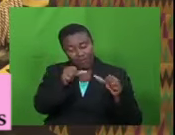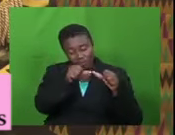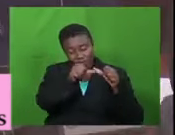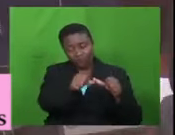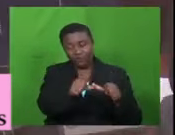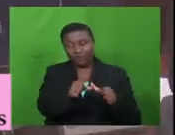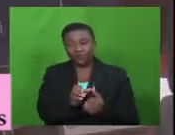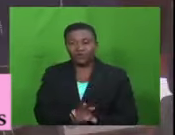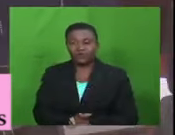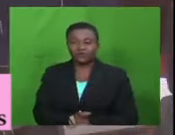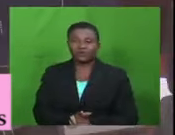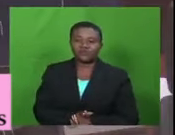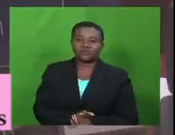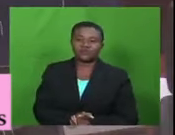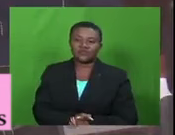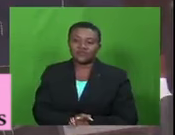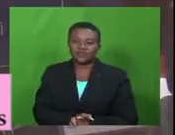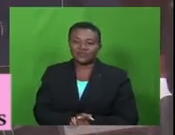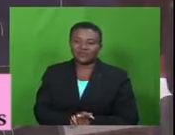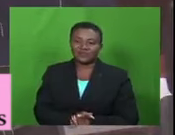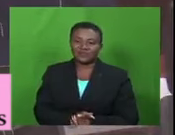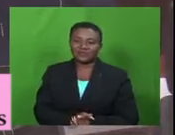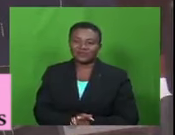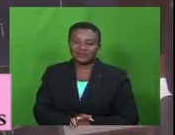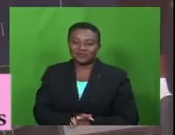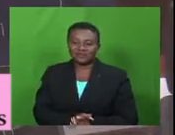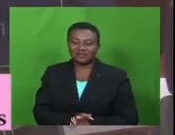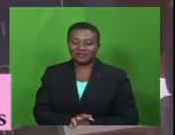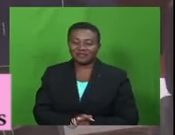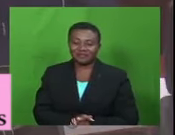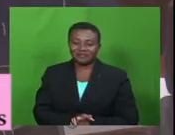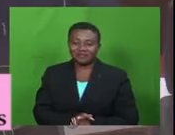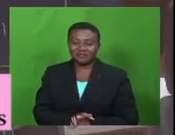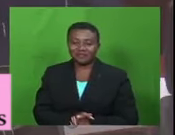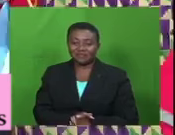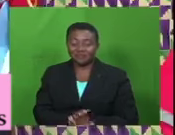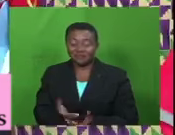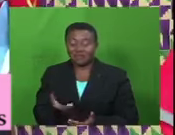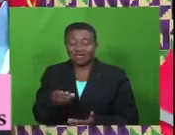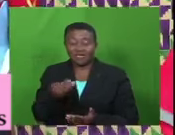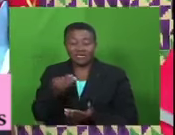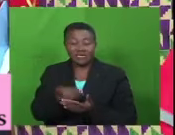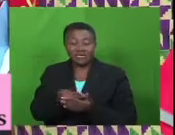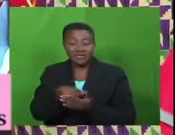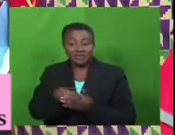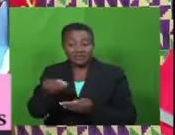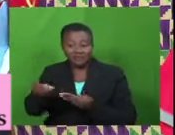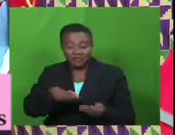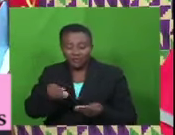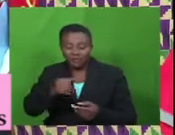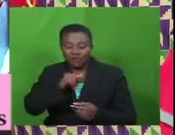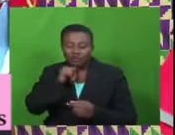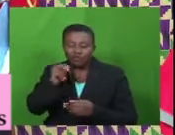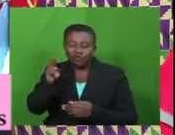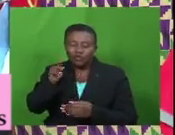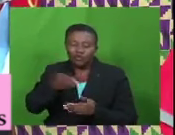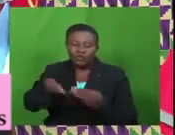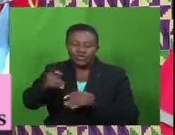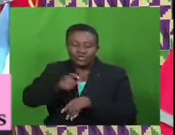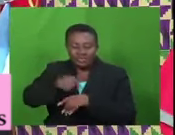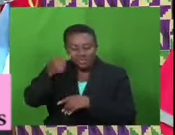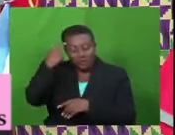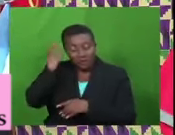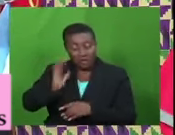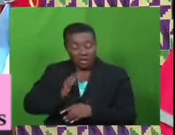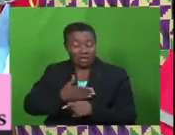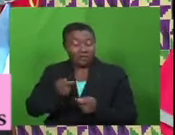is worth noting that the debts we are serving were not only contracted during the period of this administration.